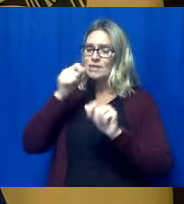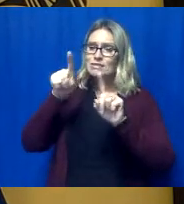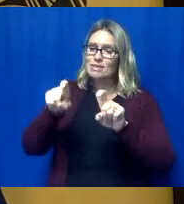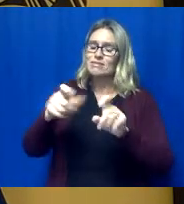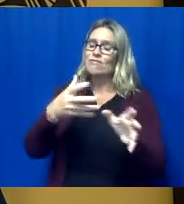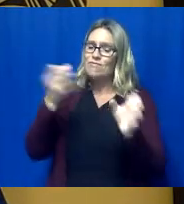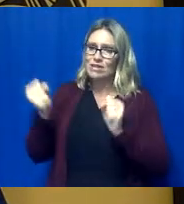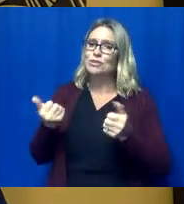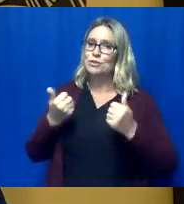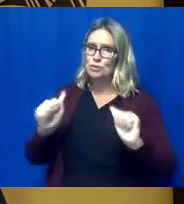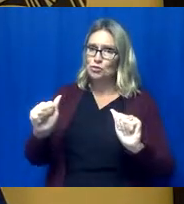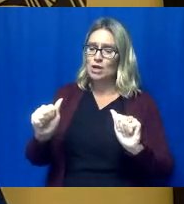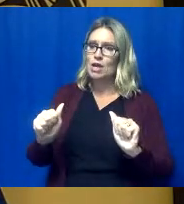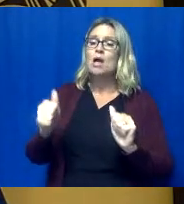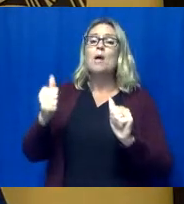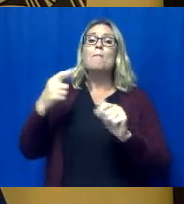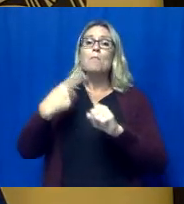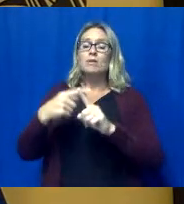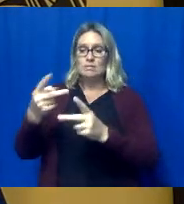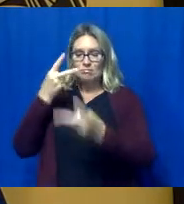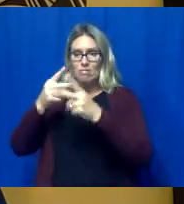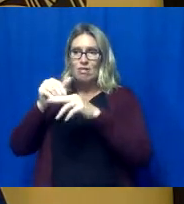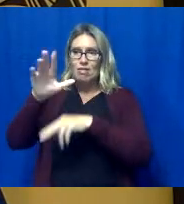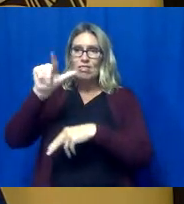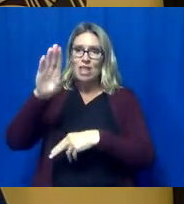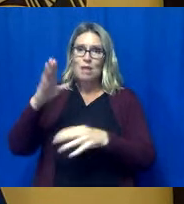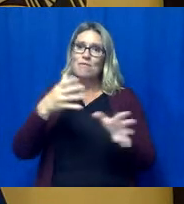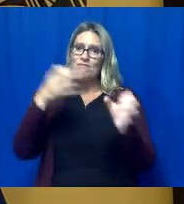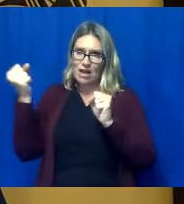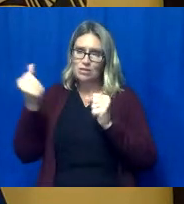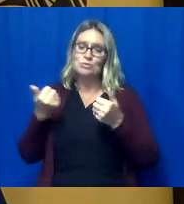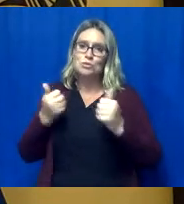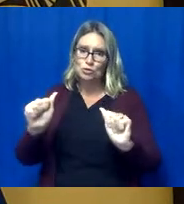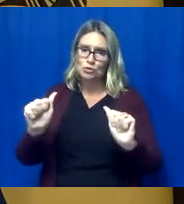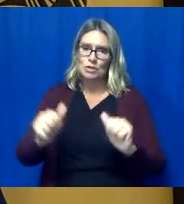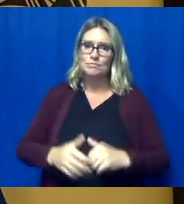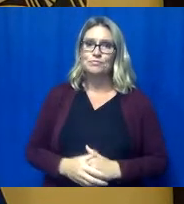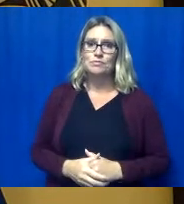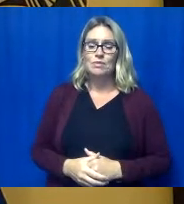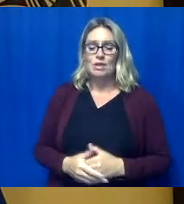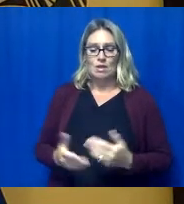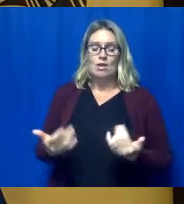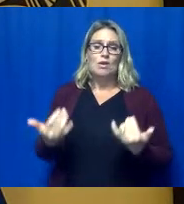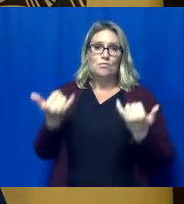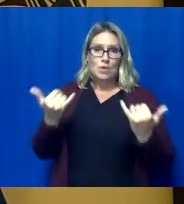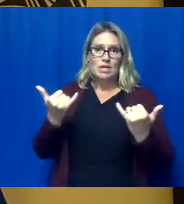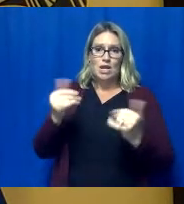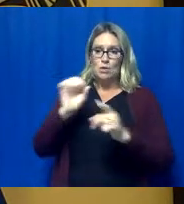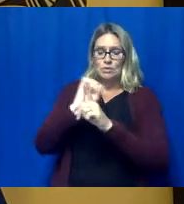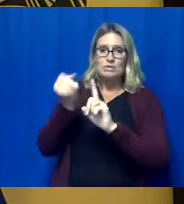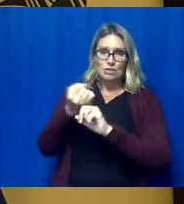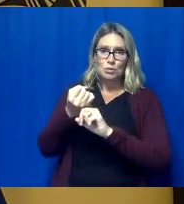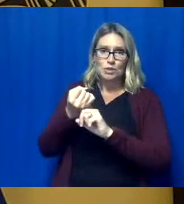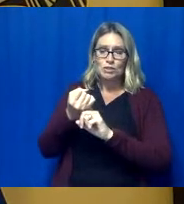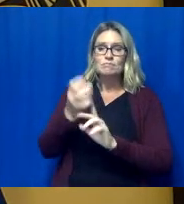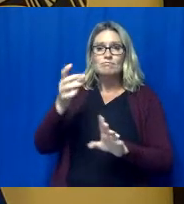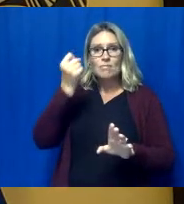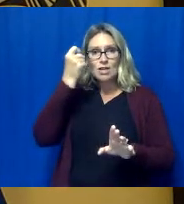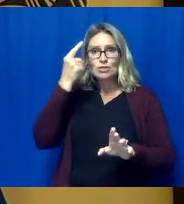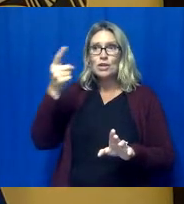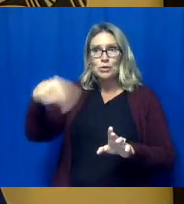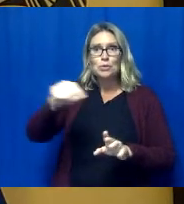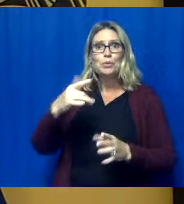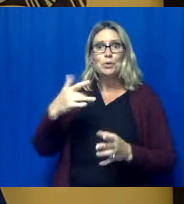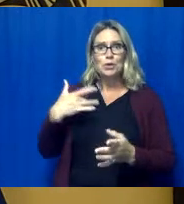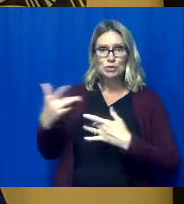and provide results in a timely manner. After learning more about our current situation, it's understandable if you're concerned about what